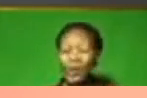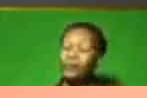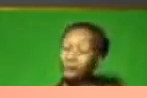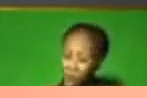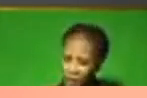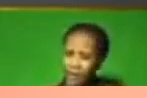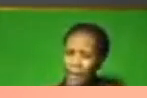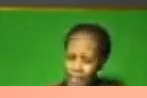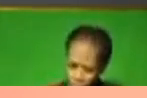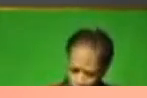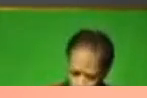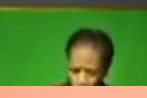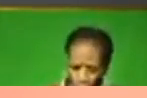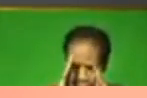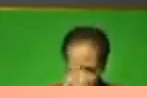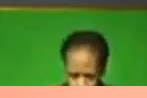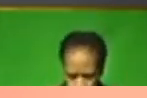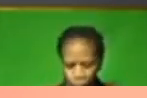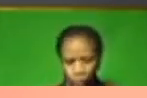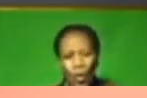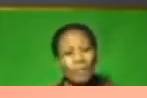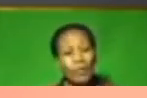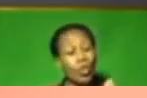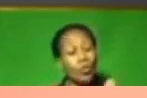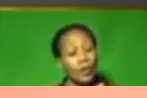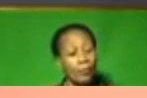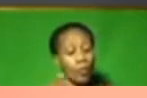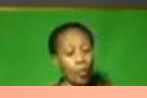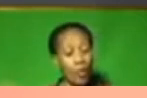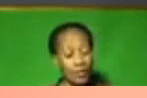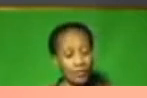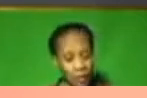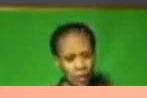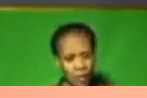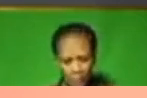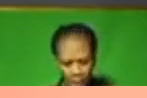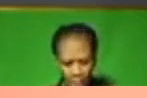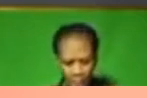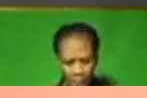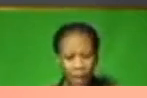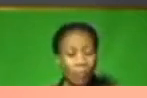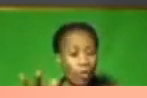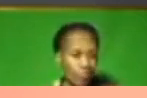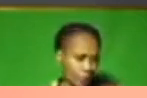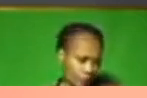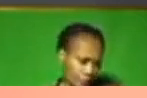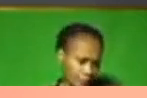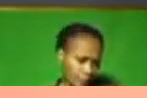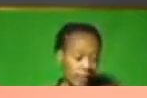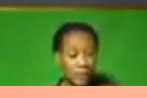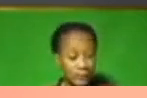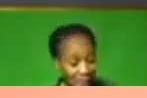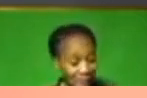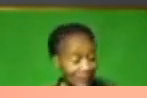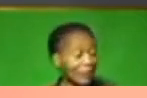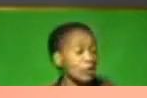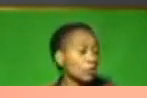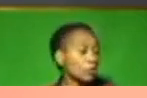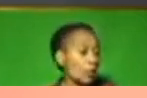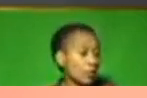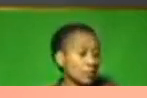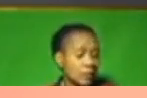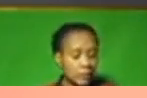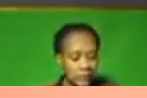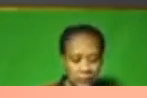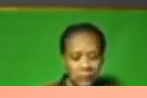greater emphasis on our agreed program of work on employment. This includes measures to